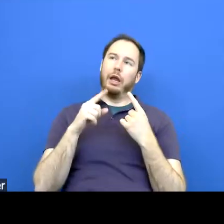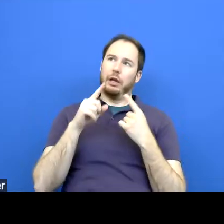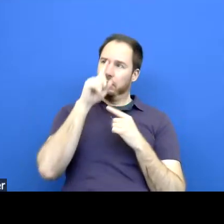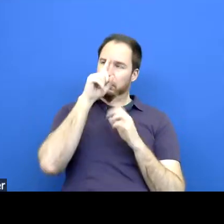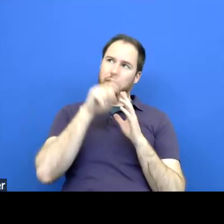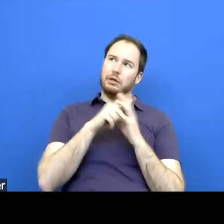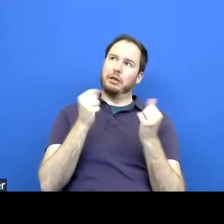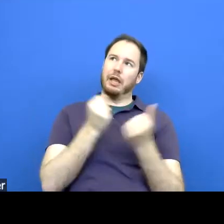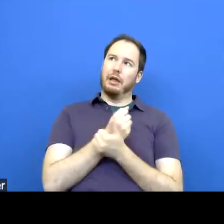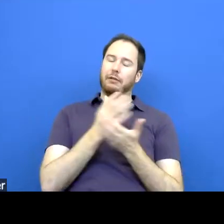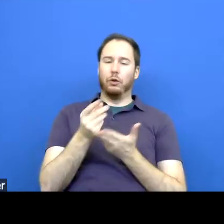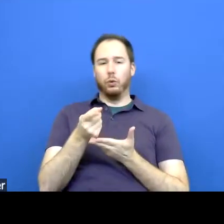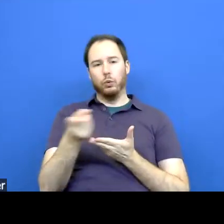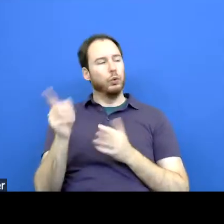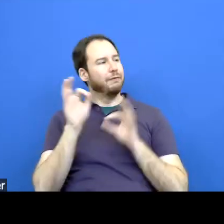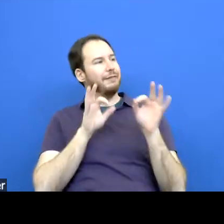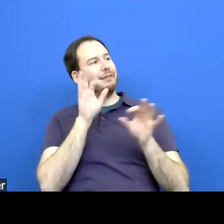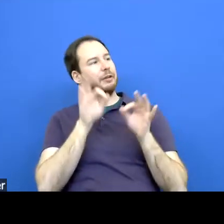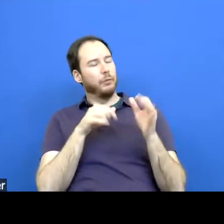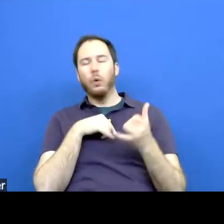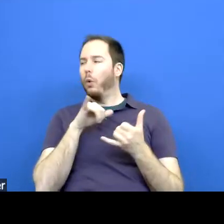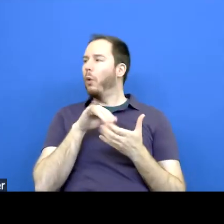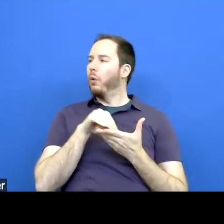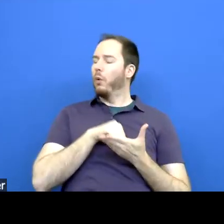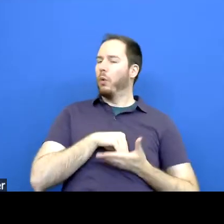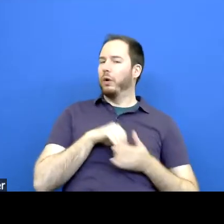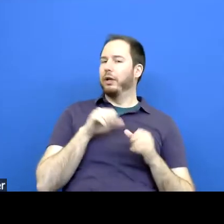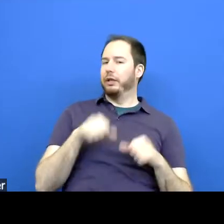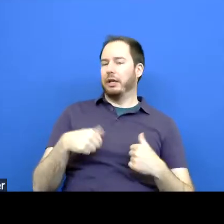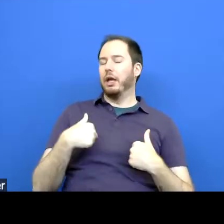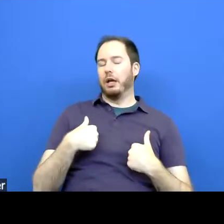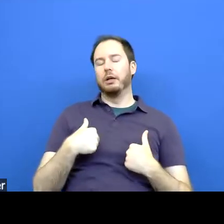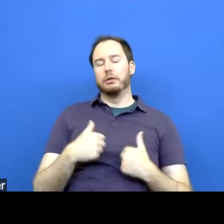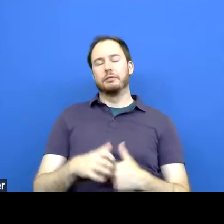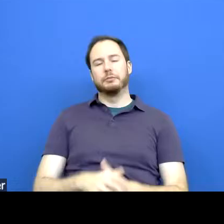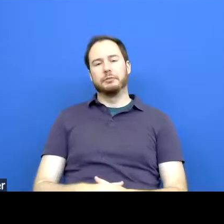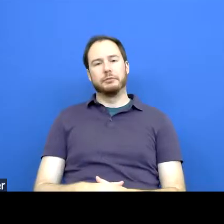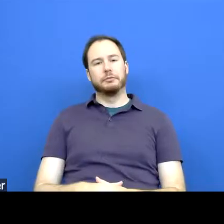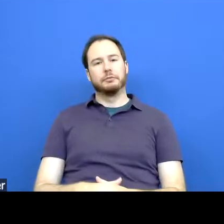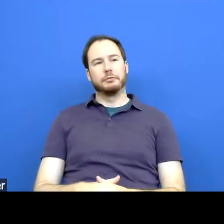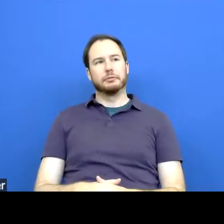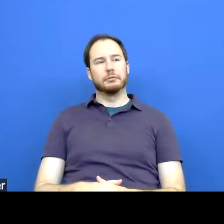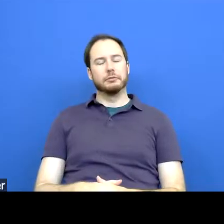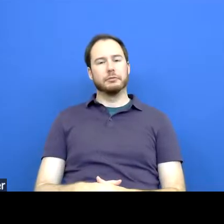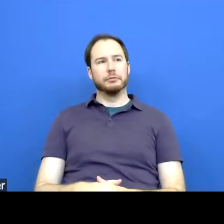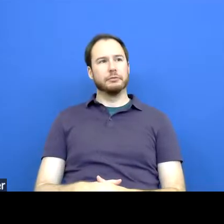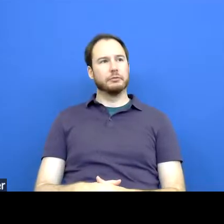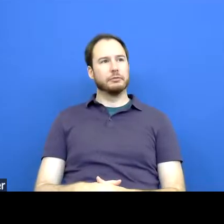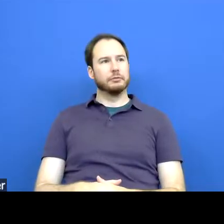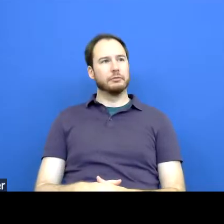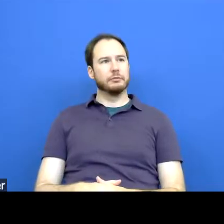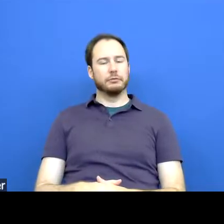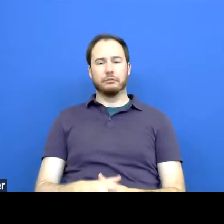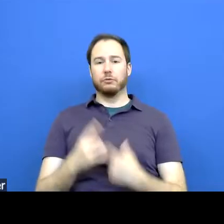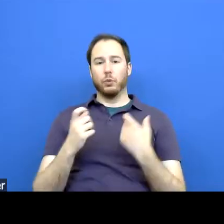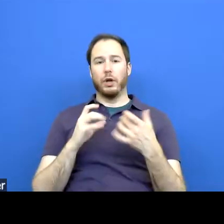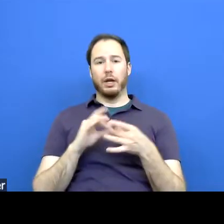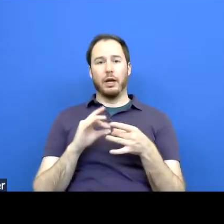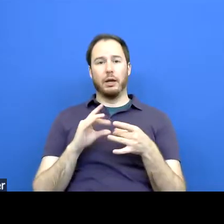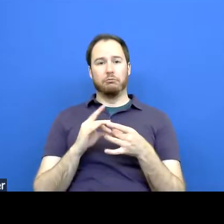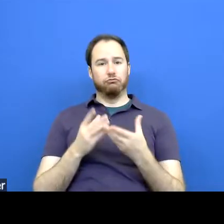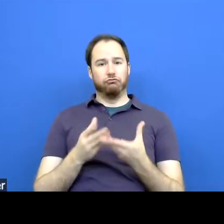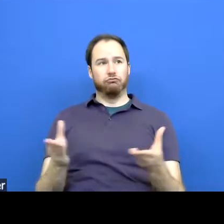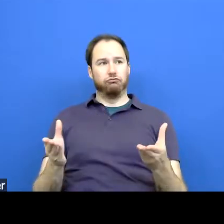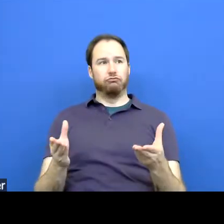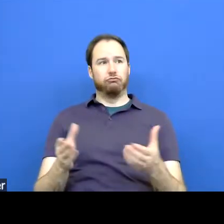having people come here and give us, you know, what some of the issues are as they see them, that's very helpful. So any other questions, comments on